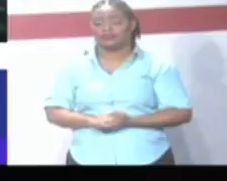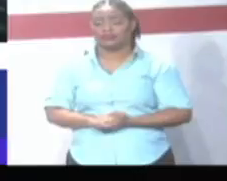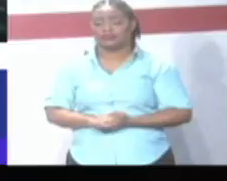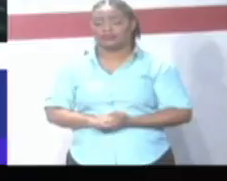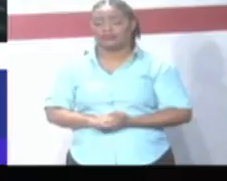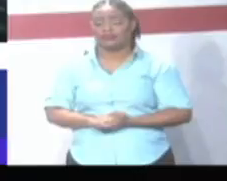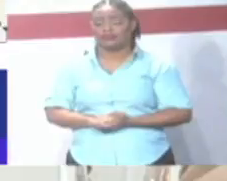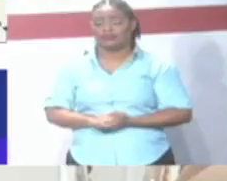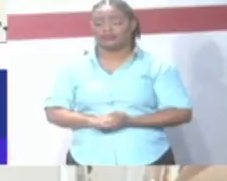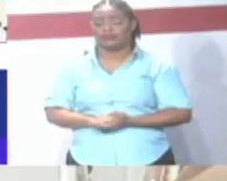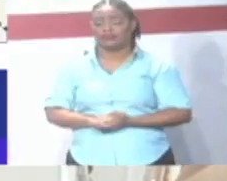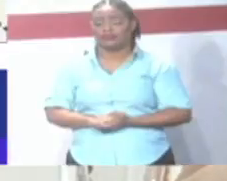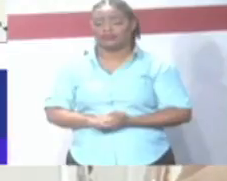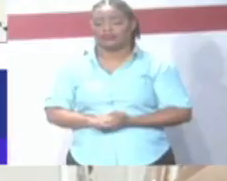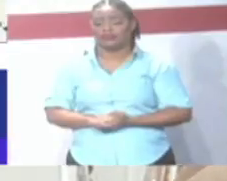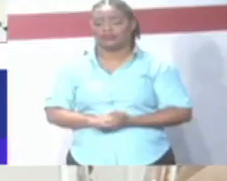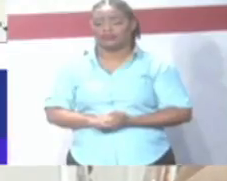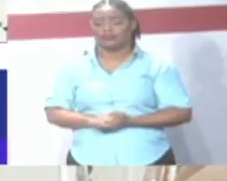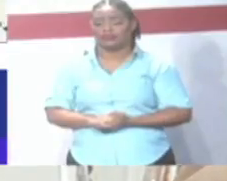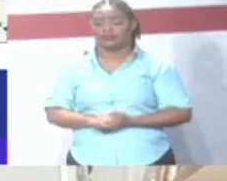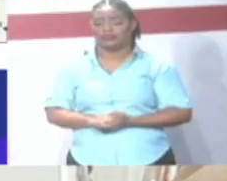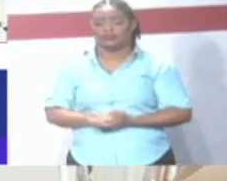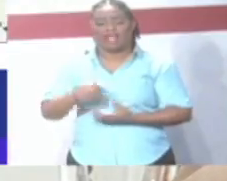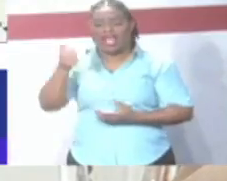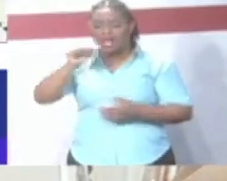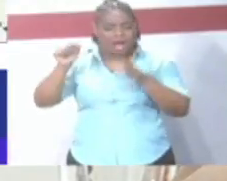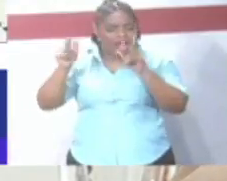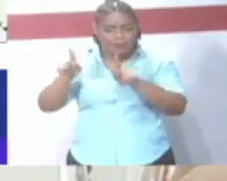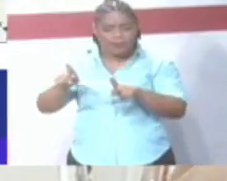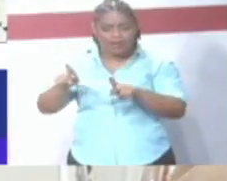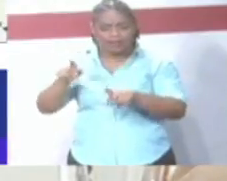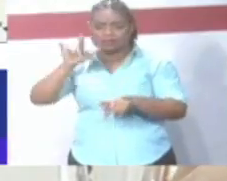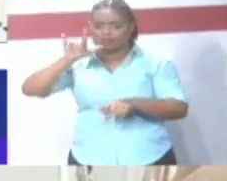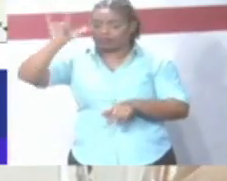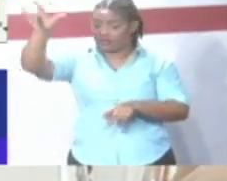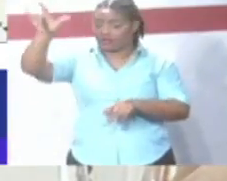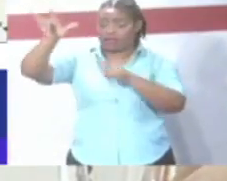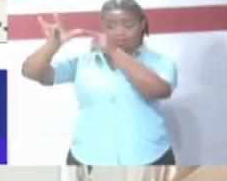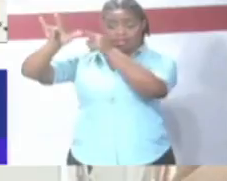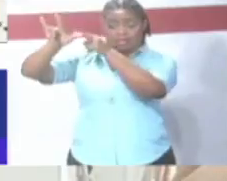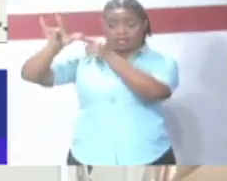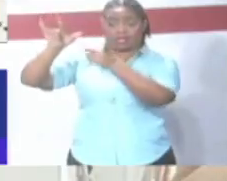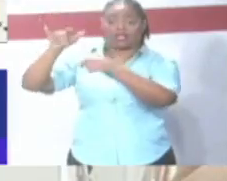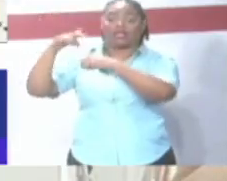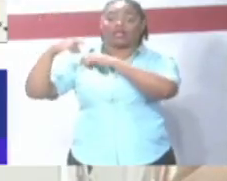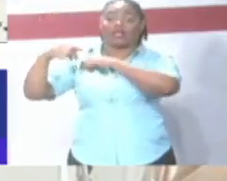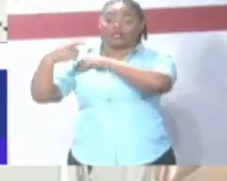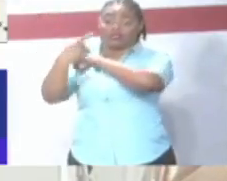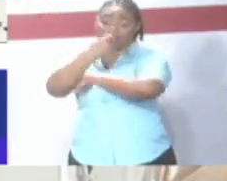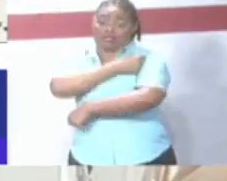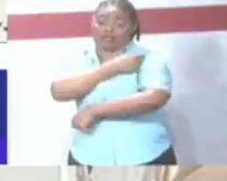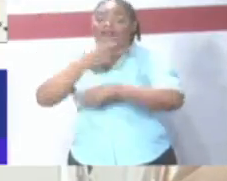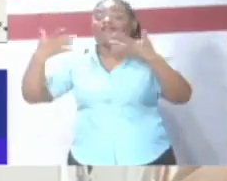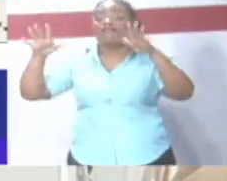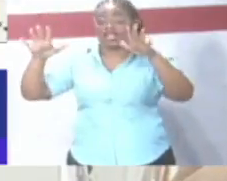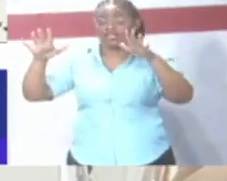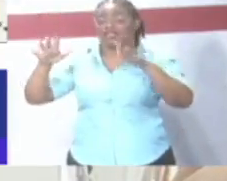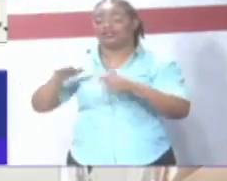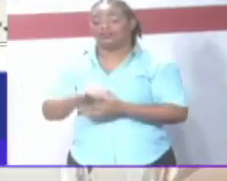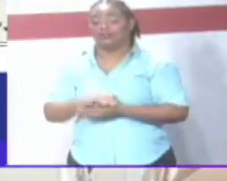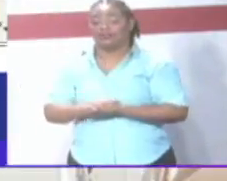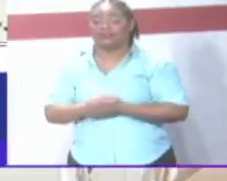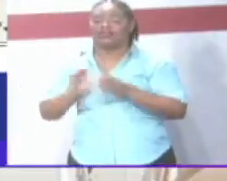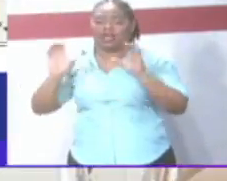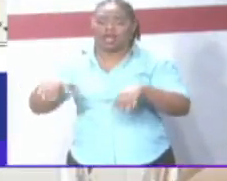you very much, Renessa. Yeah. So anybody vaccinated abroad could have their vaccination status legitimized